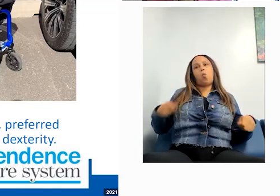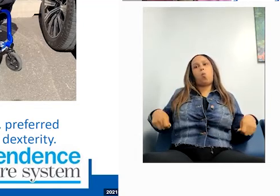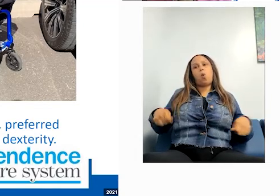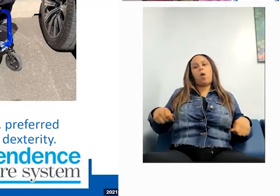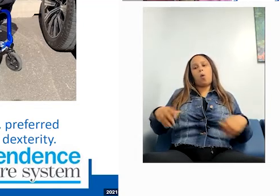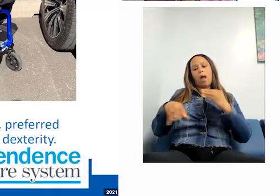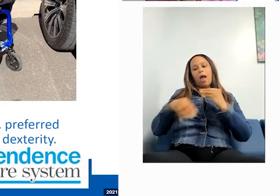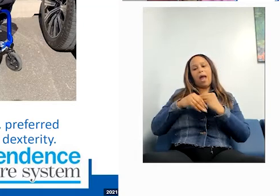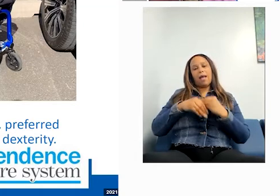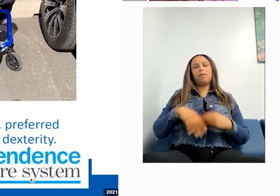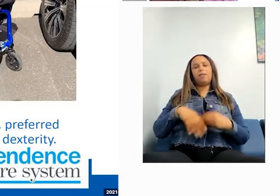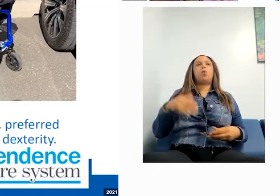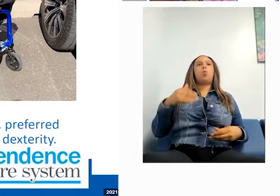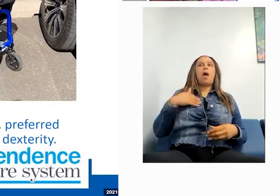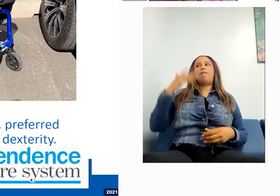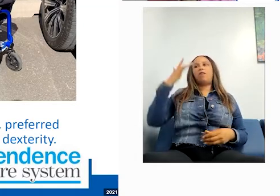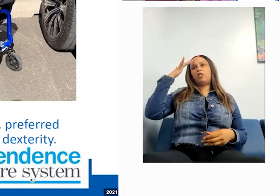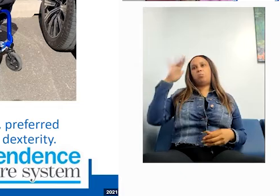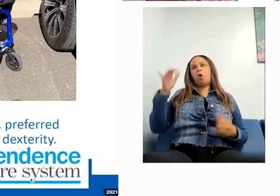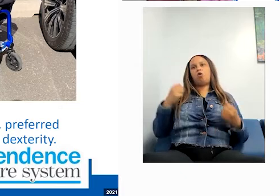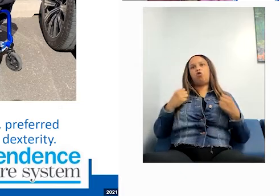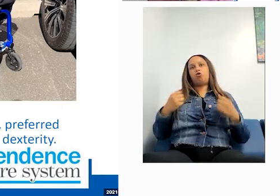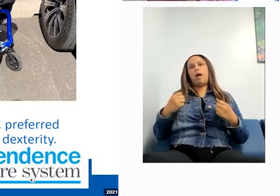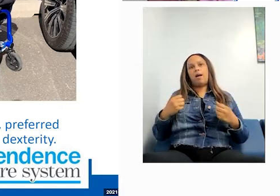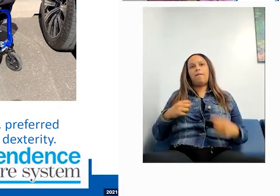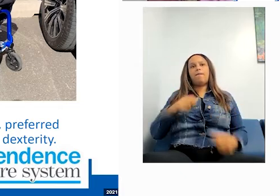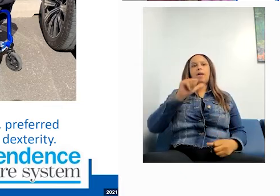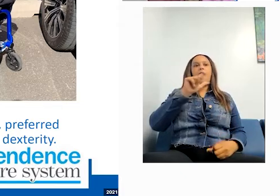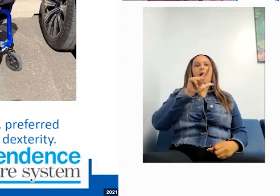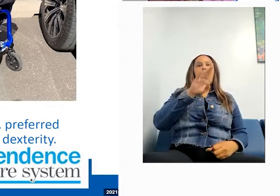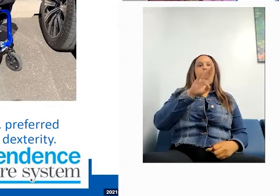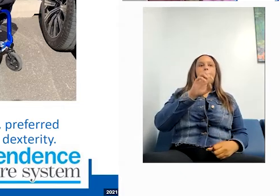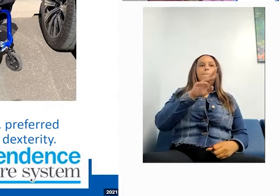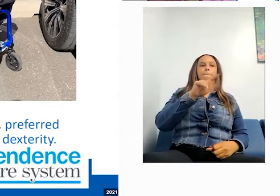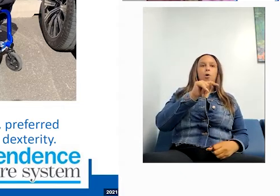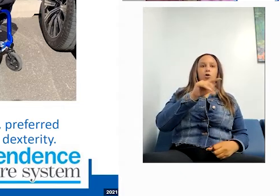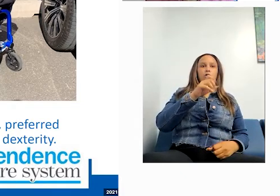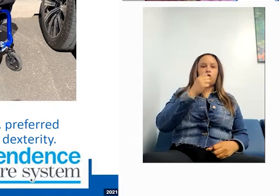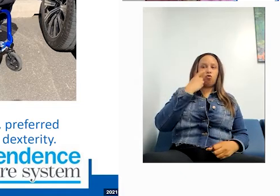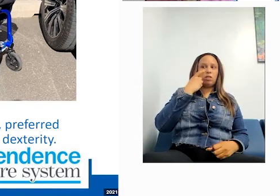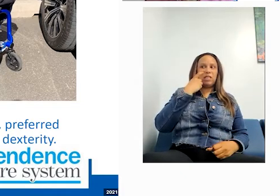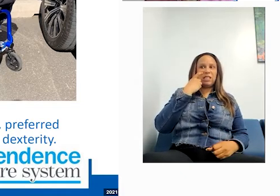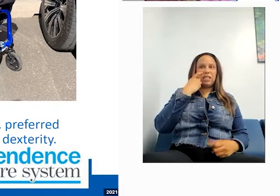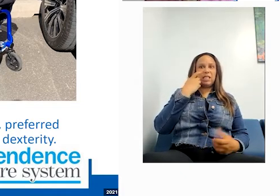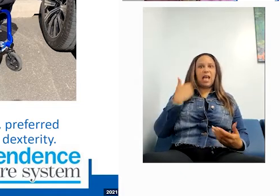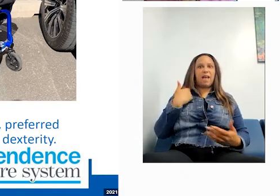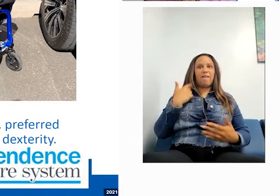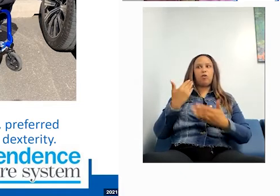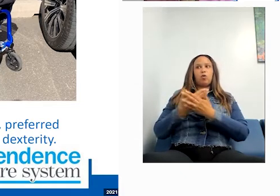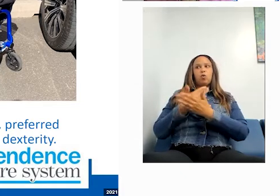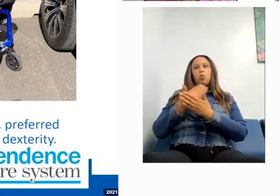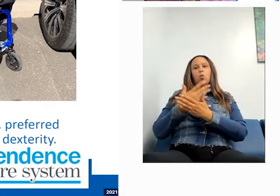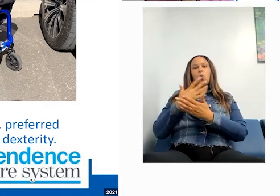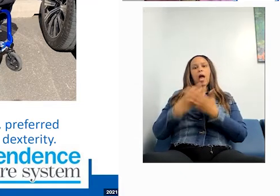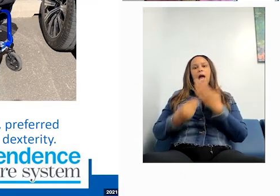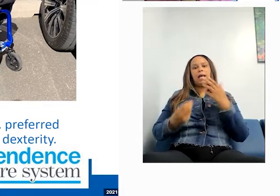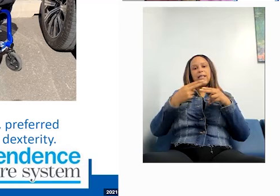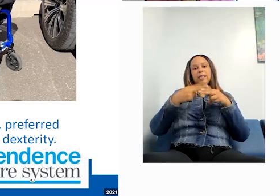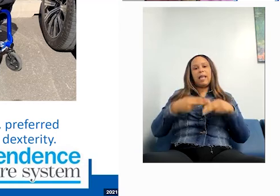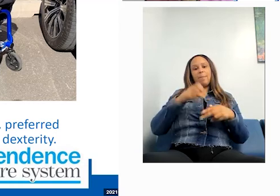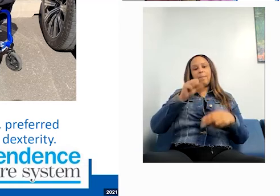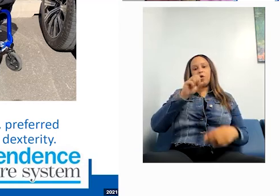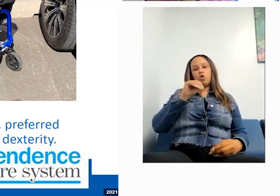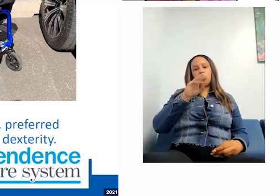Drive is one. Alber's recently come out with a new one called Smooth On. These